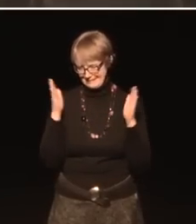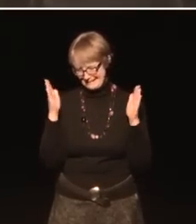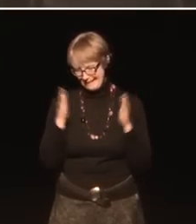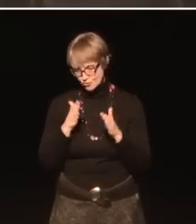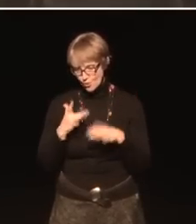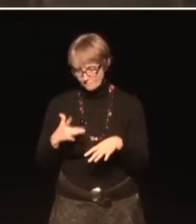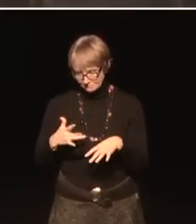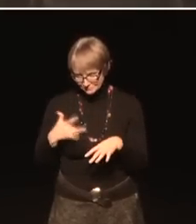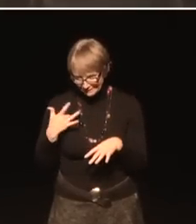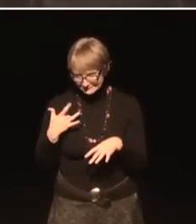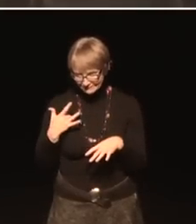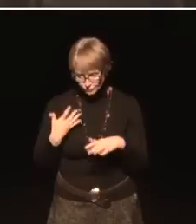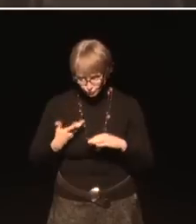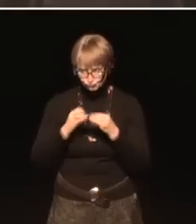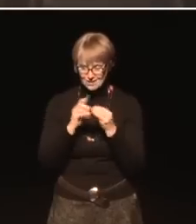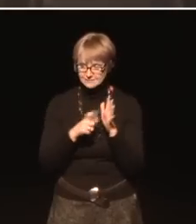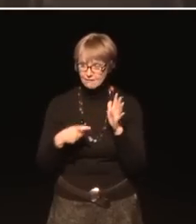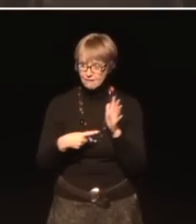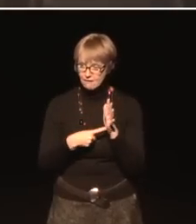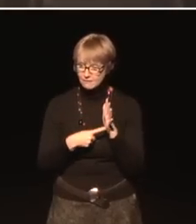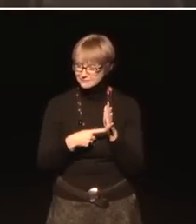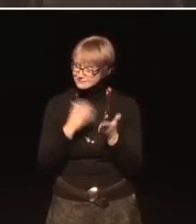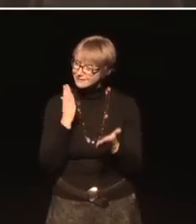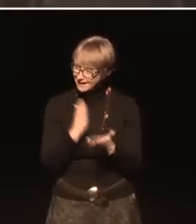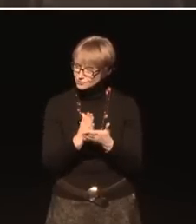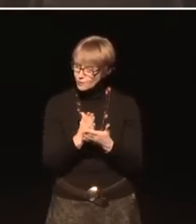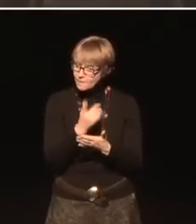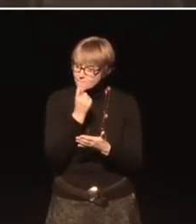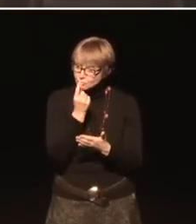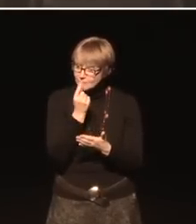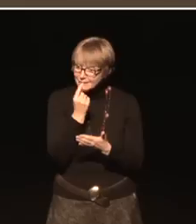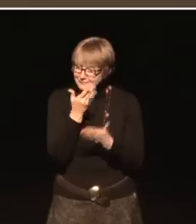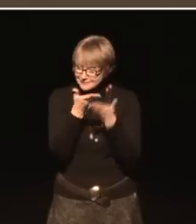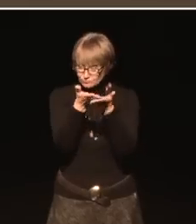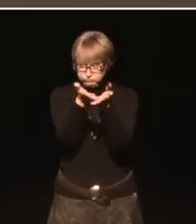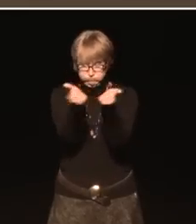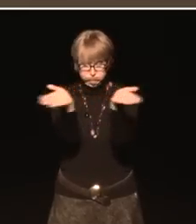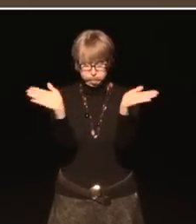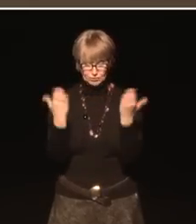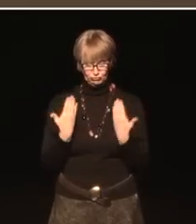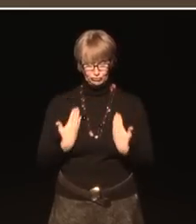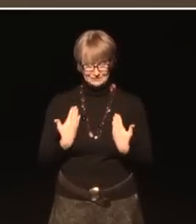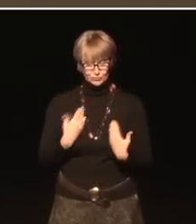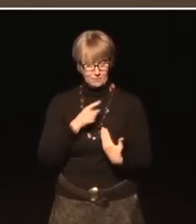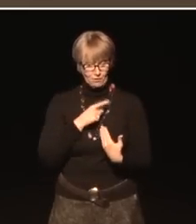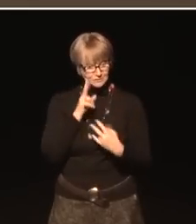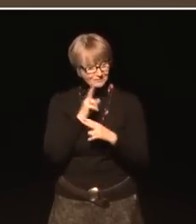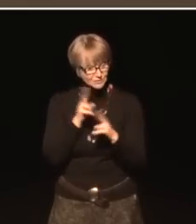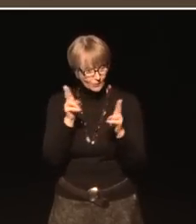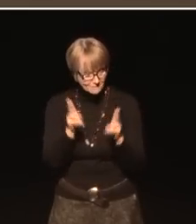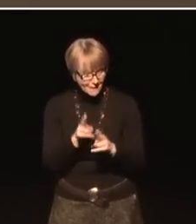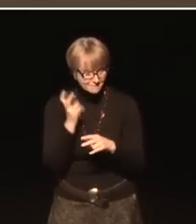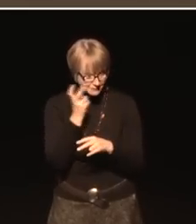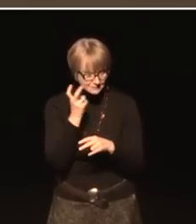the reality of the possibilities are actually very rich, because visual impairment and